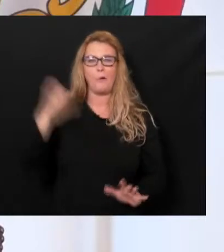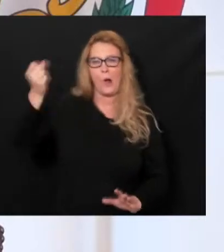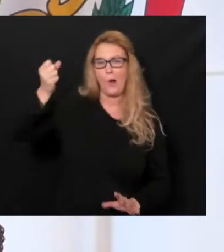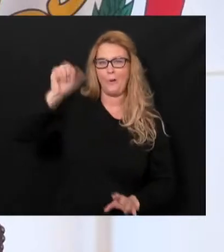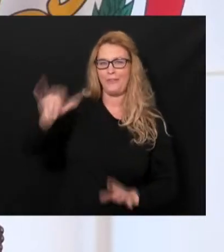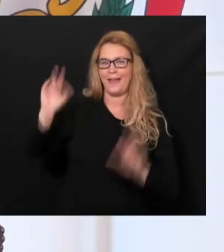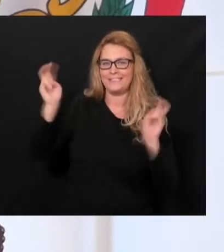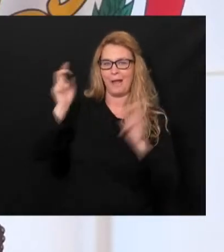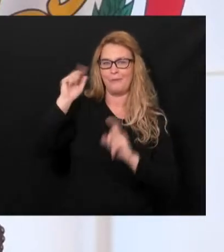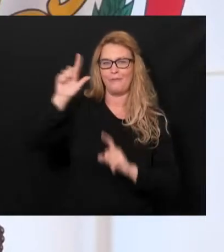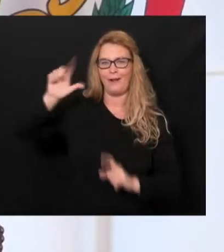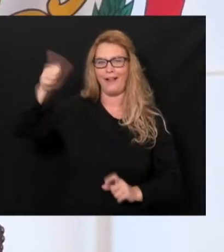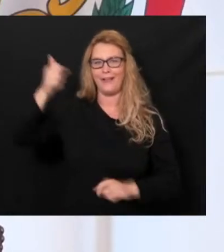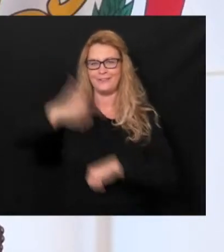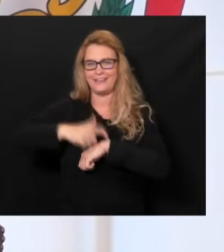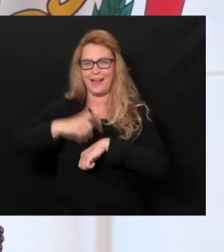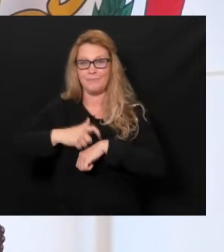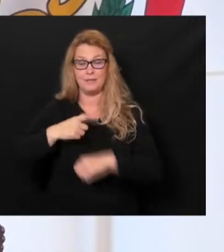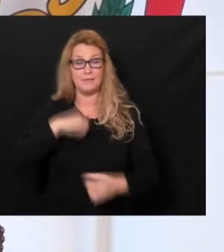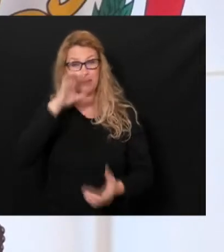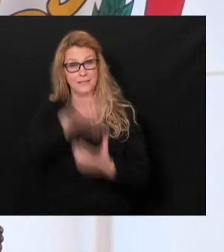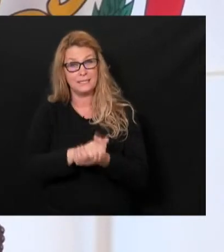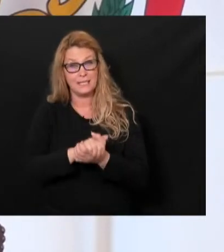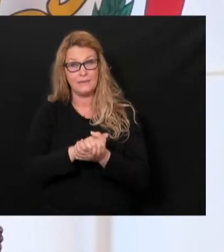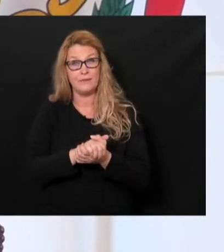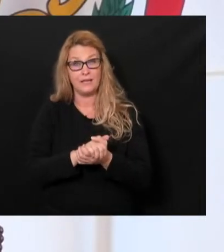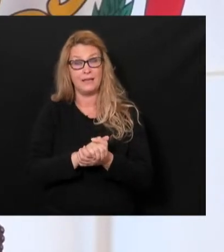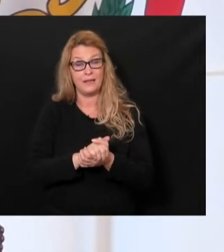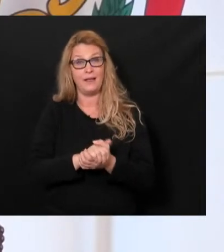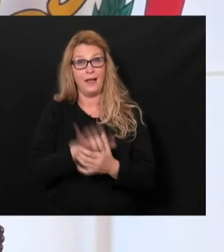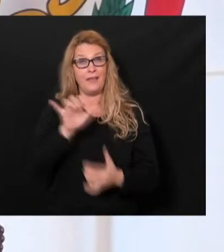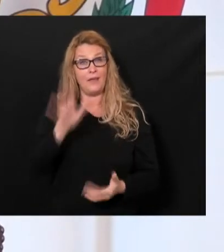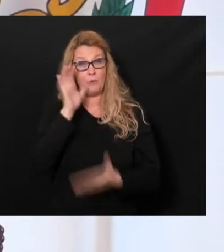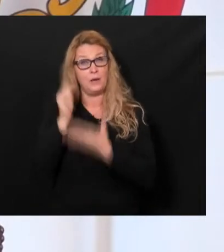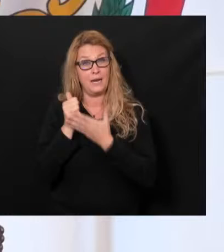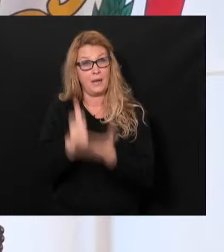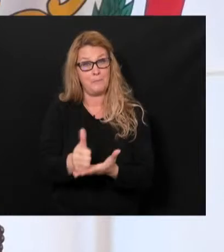but I absolutely believe that that is right there for the making.